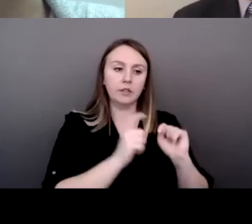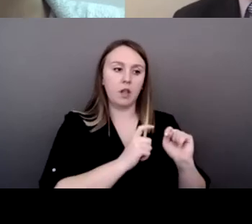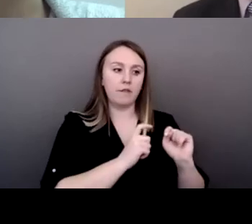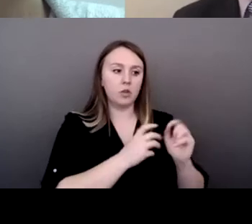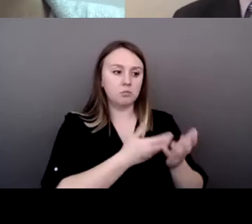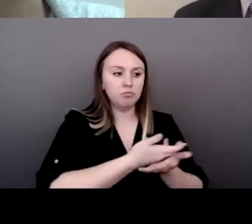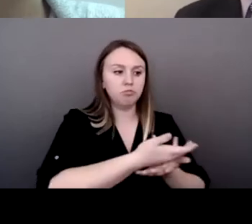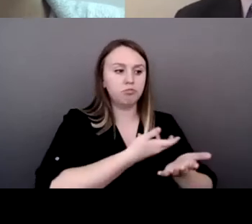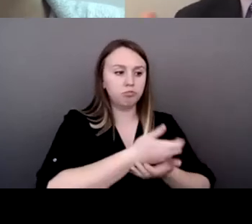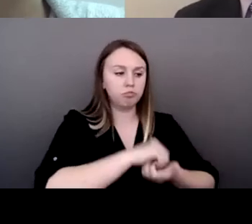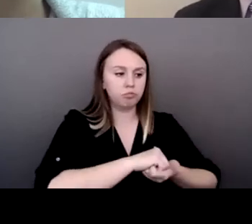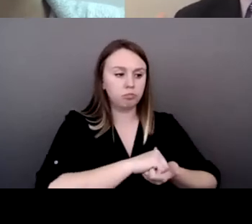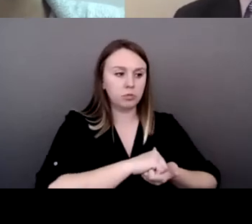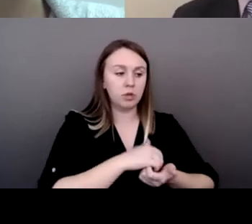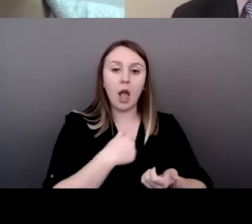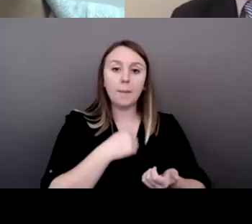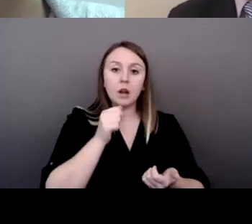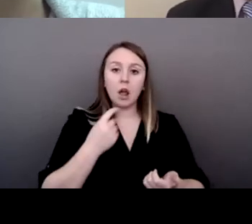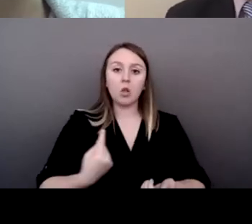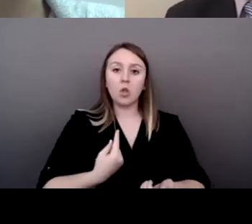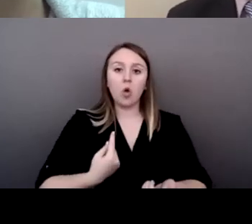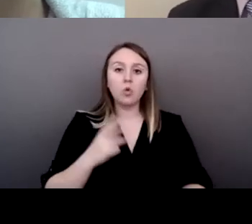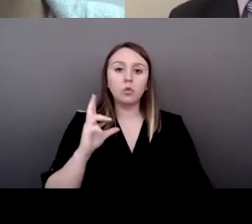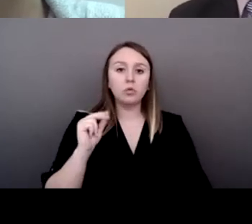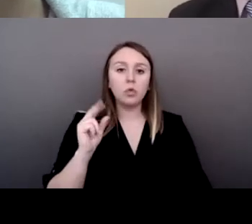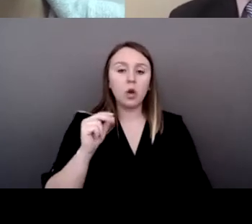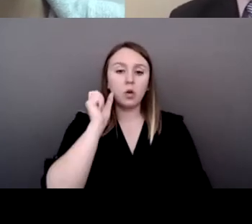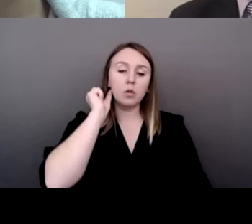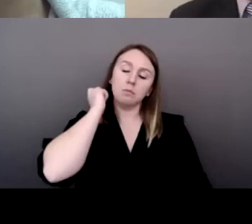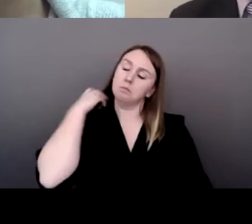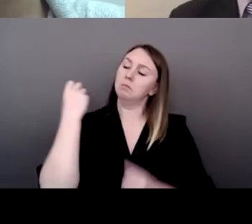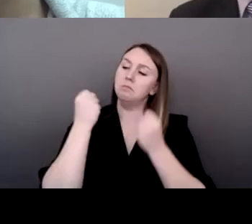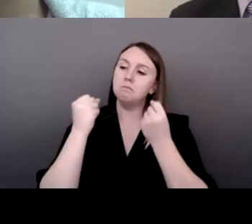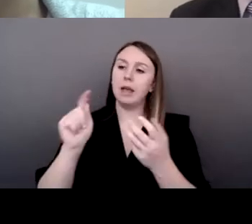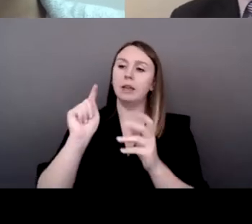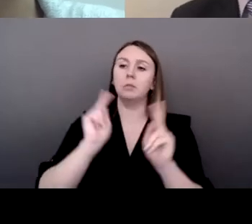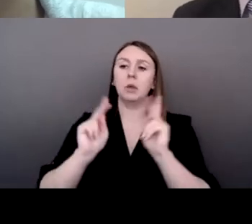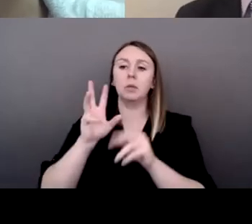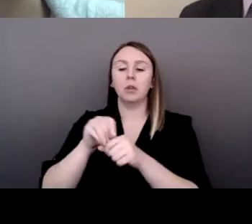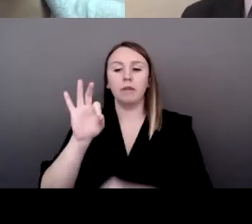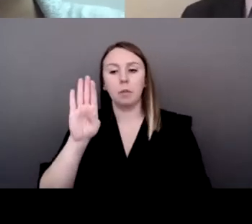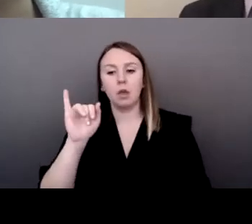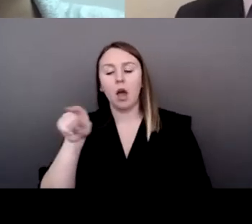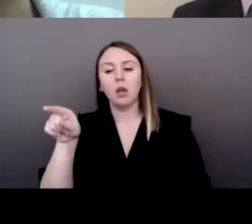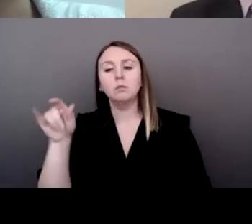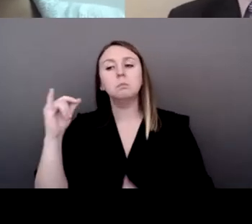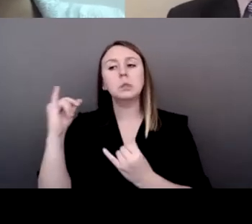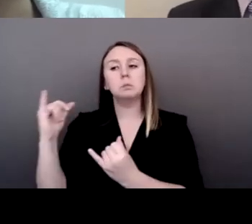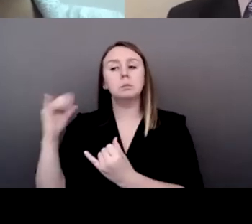communities. And I'm not alone. There's lots of, you know, there's lots of FBI folks that have been similar in